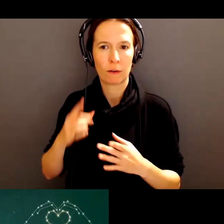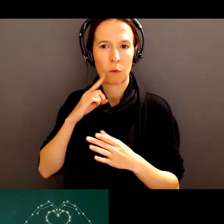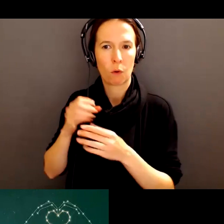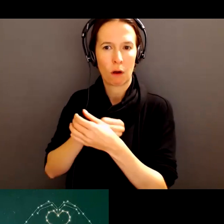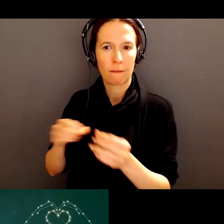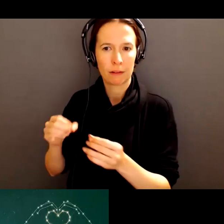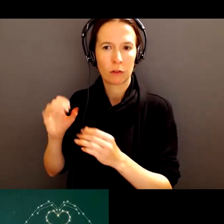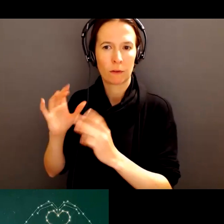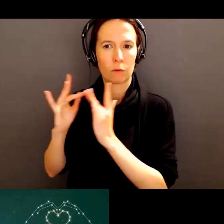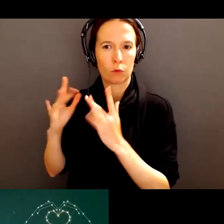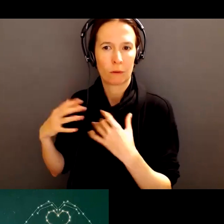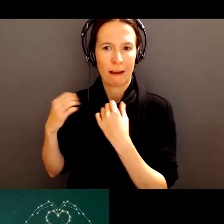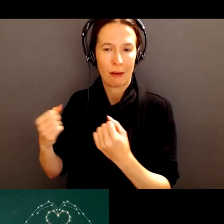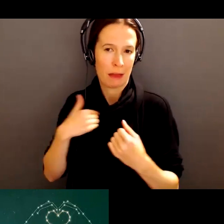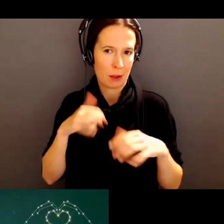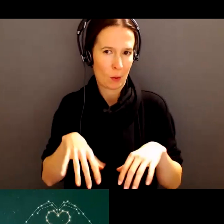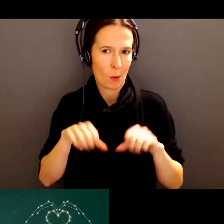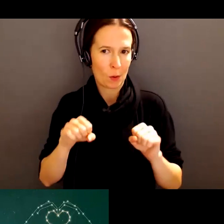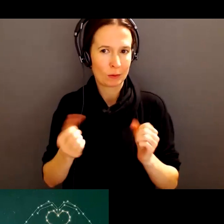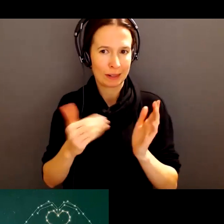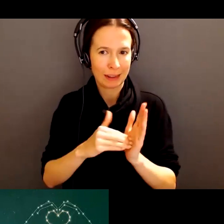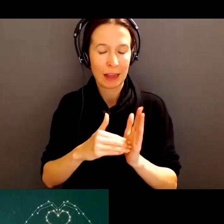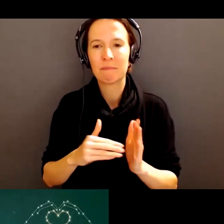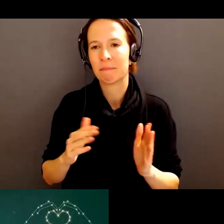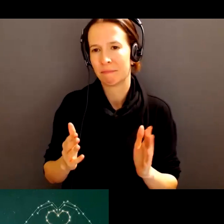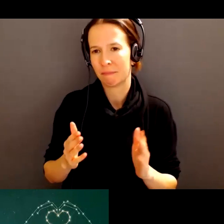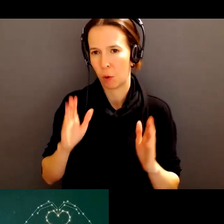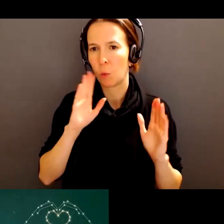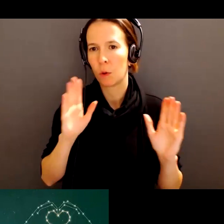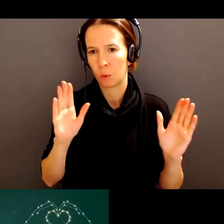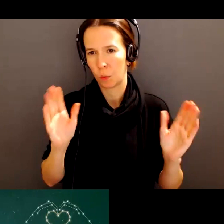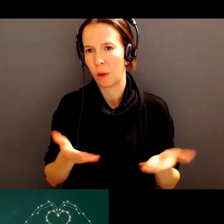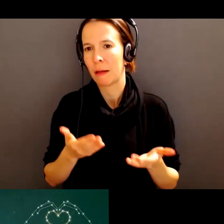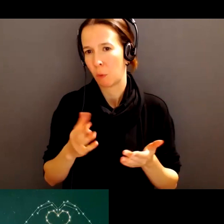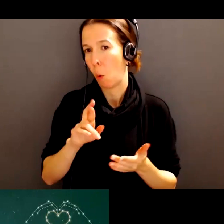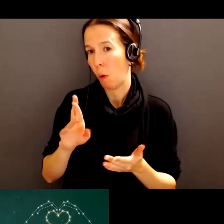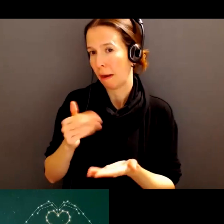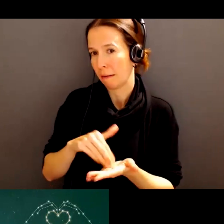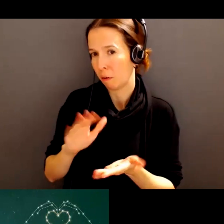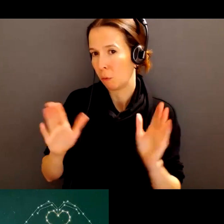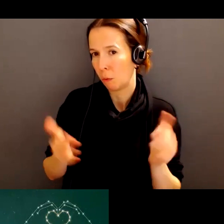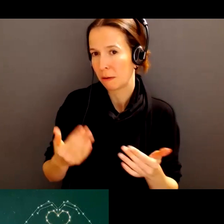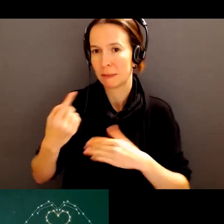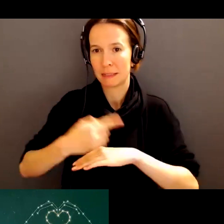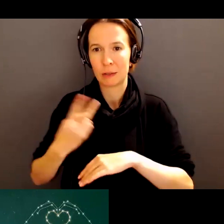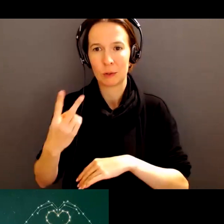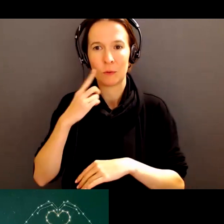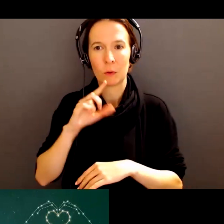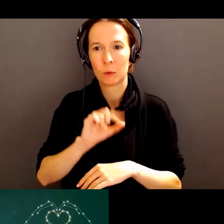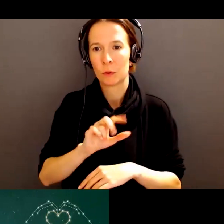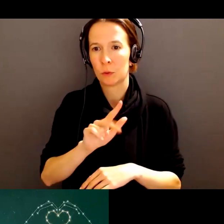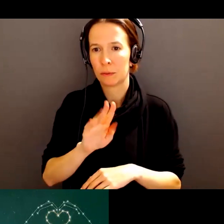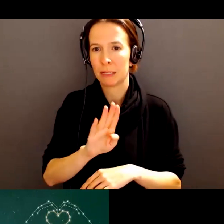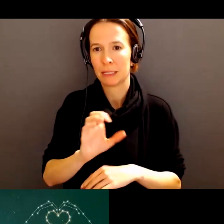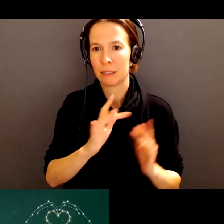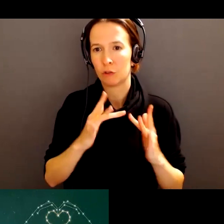will be your host for this virtual session yet again, and it's my pleasure to welcome or re-welcome you to day 2 of the 2023